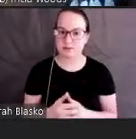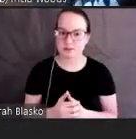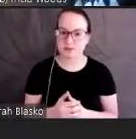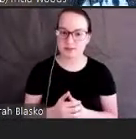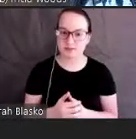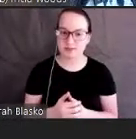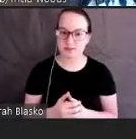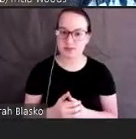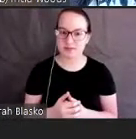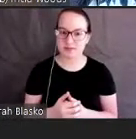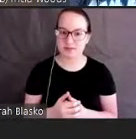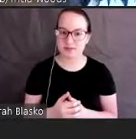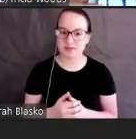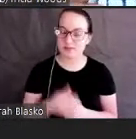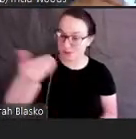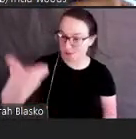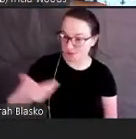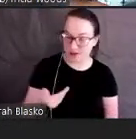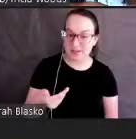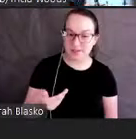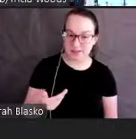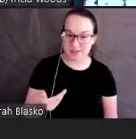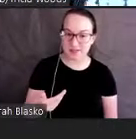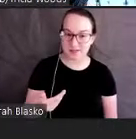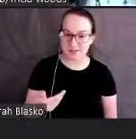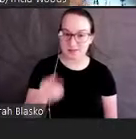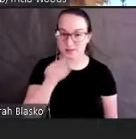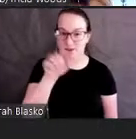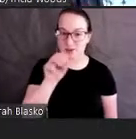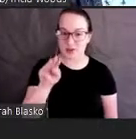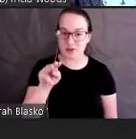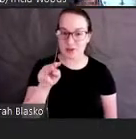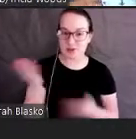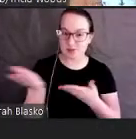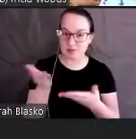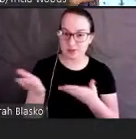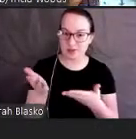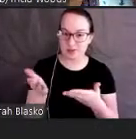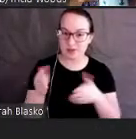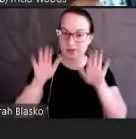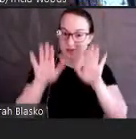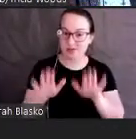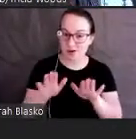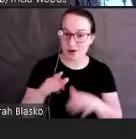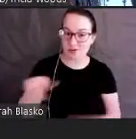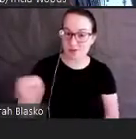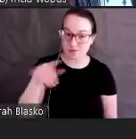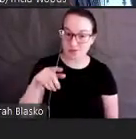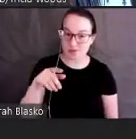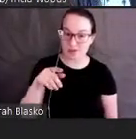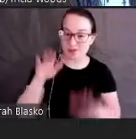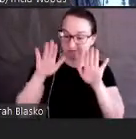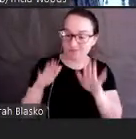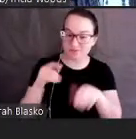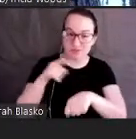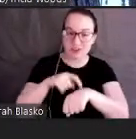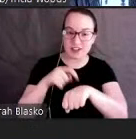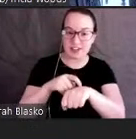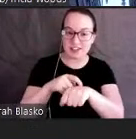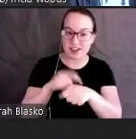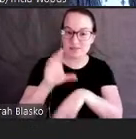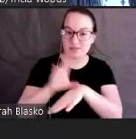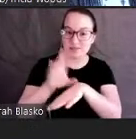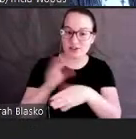said, welcome to Zoom service. Hope you guys had a great time at your house churches last week. But it's good to be back on Zoom